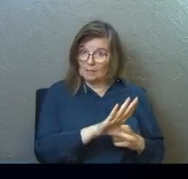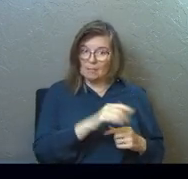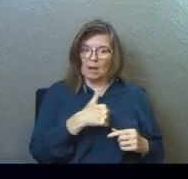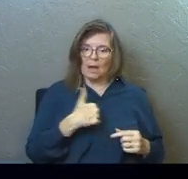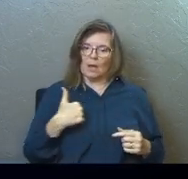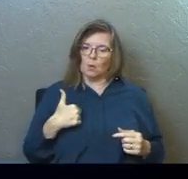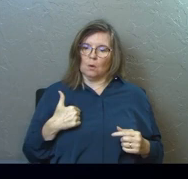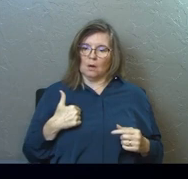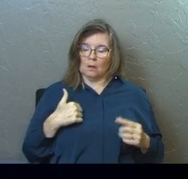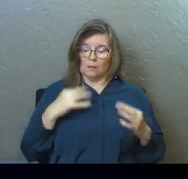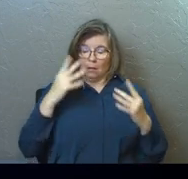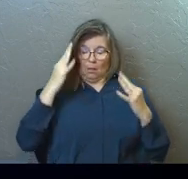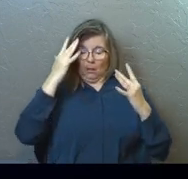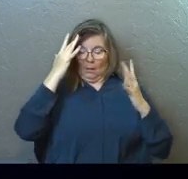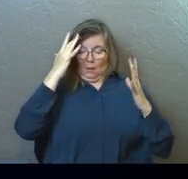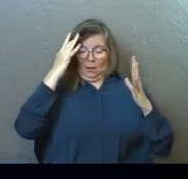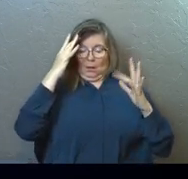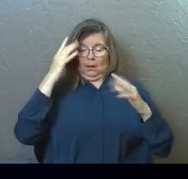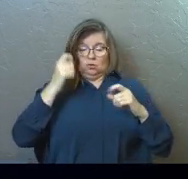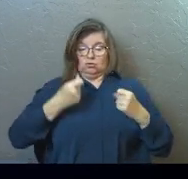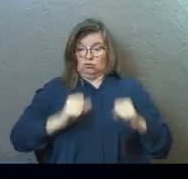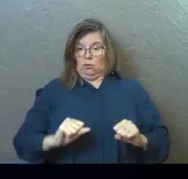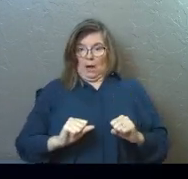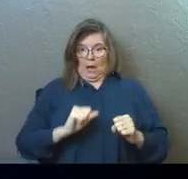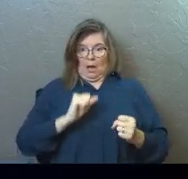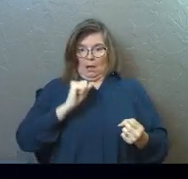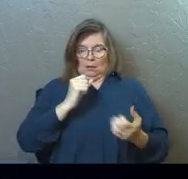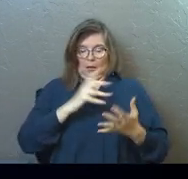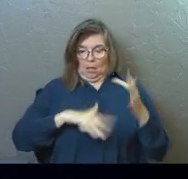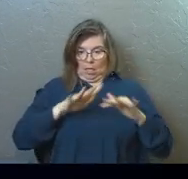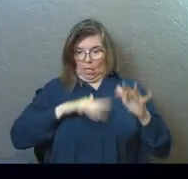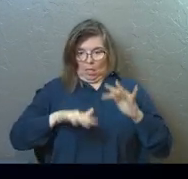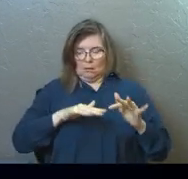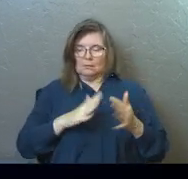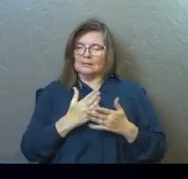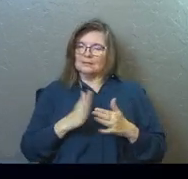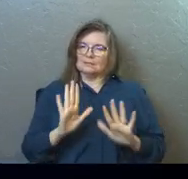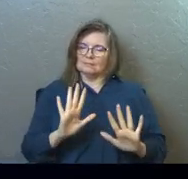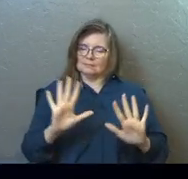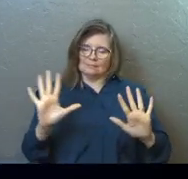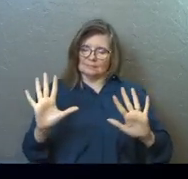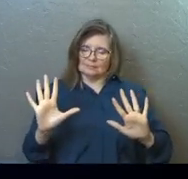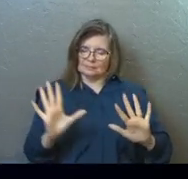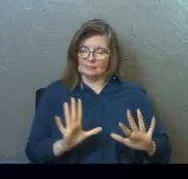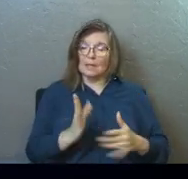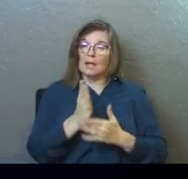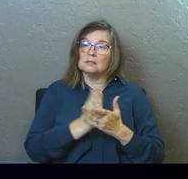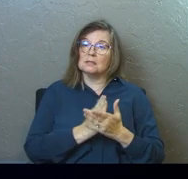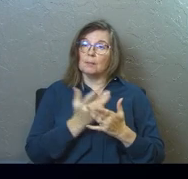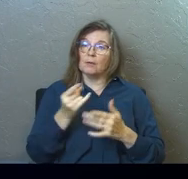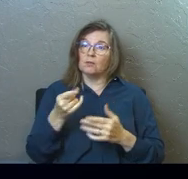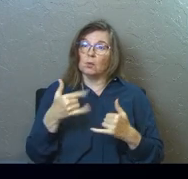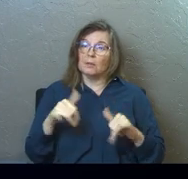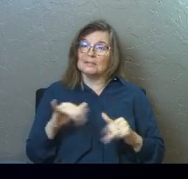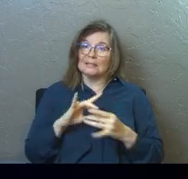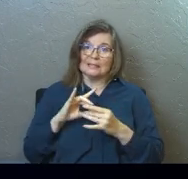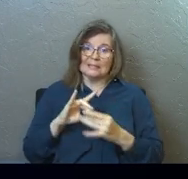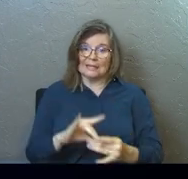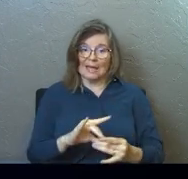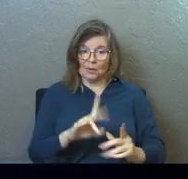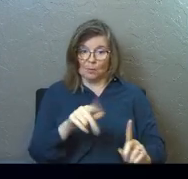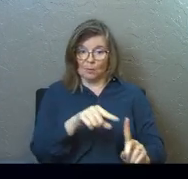him, I would have gone mad trying. And some of you guys are still connected to someone